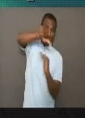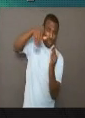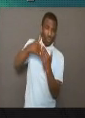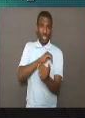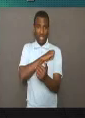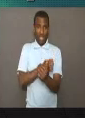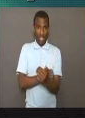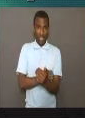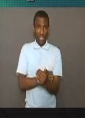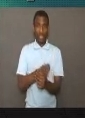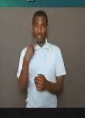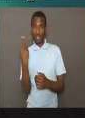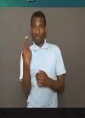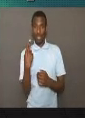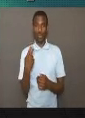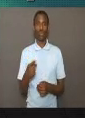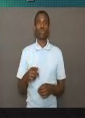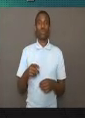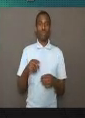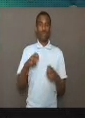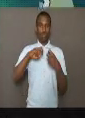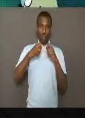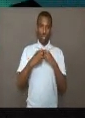energy to solve the problem.